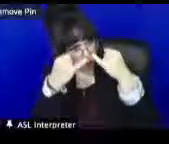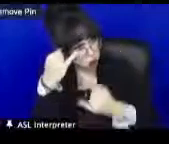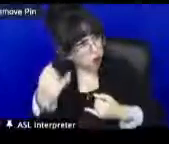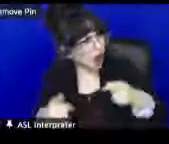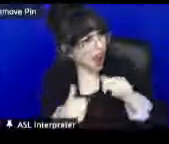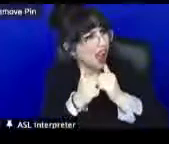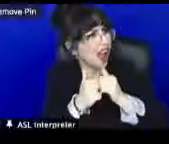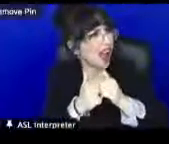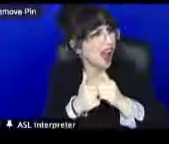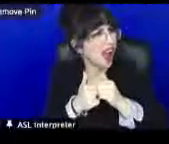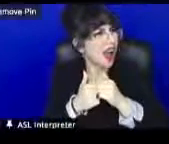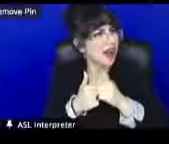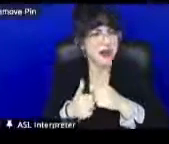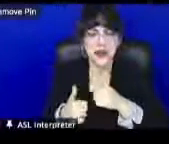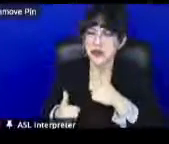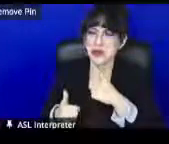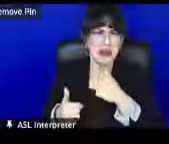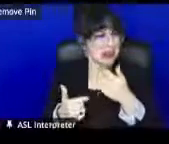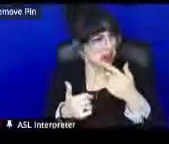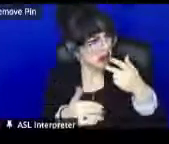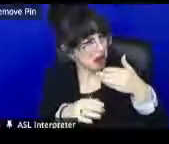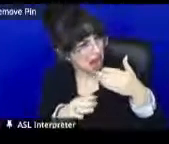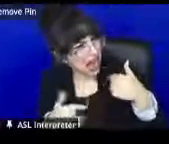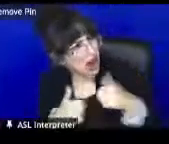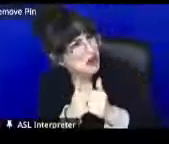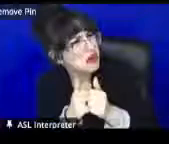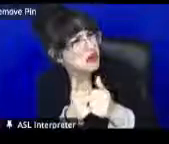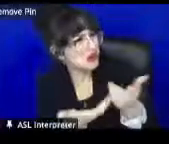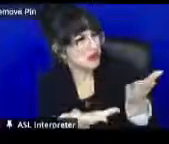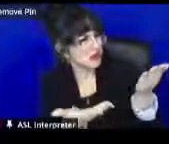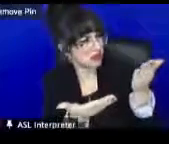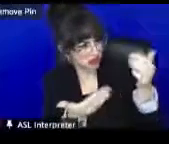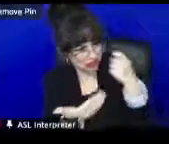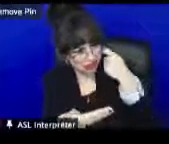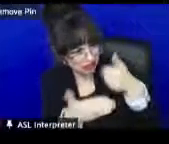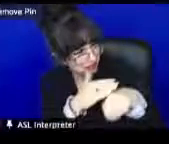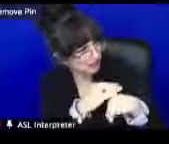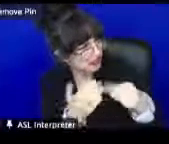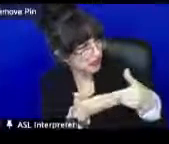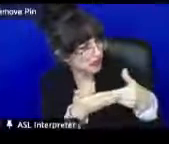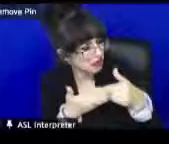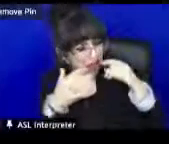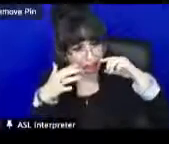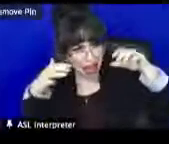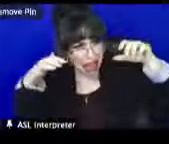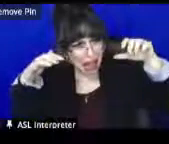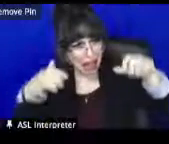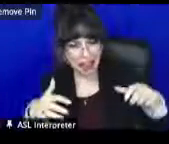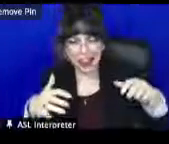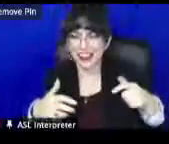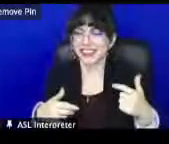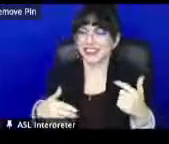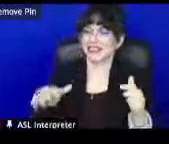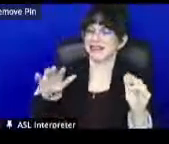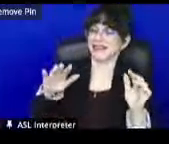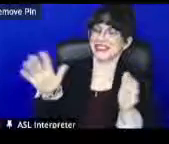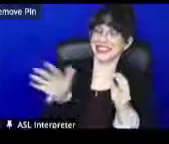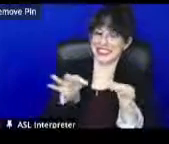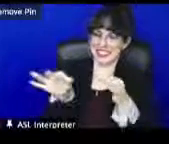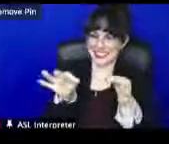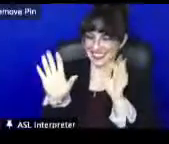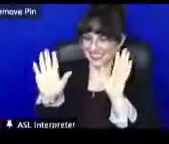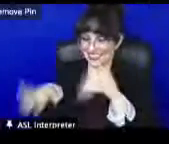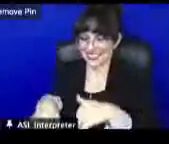all trim and fit, and with her newborn, and they just couldn't believe it. So the voting all went well,